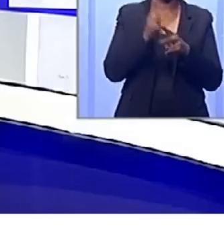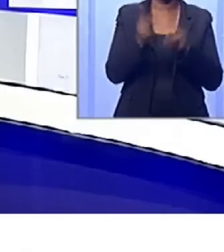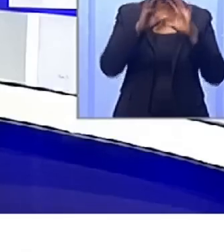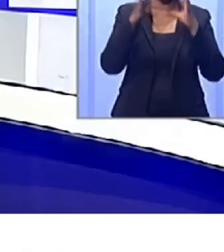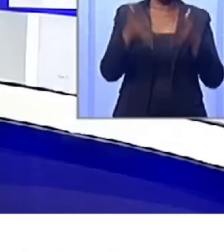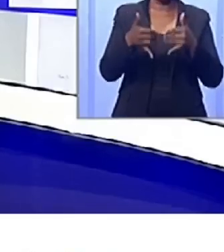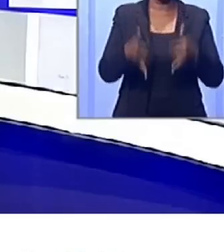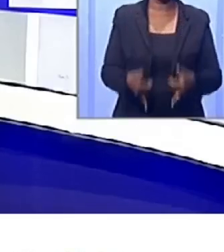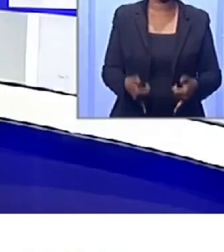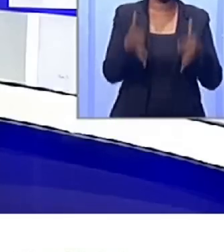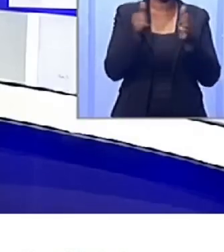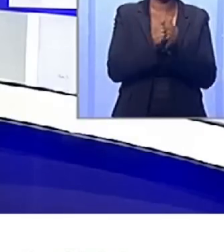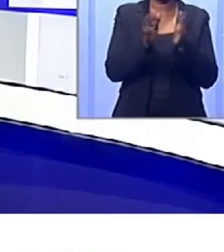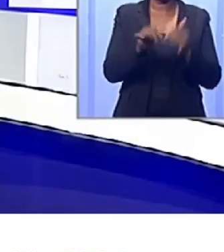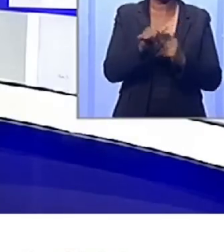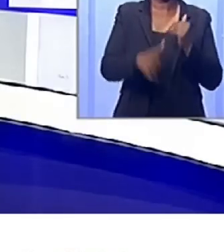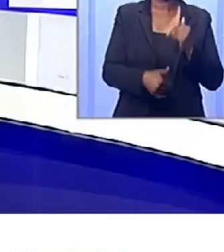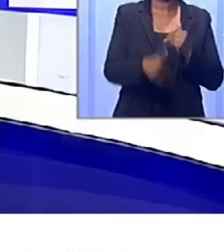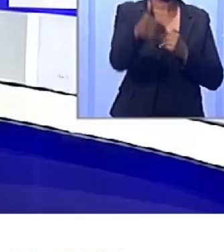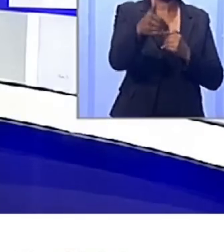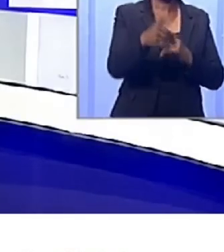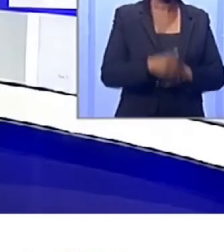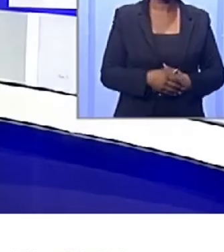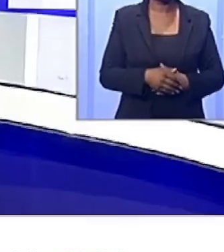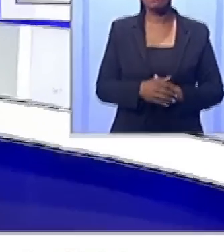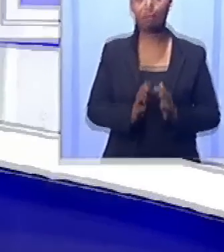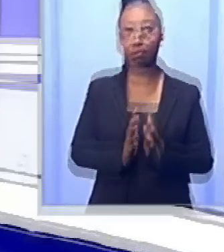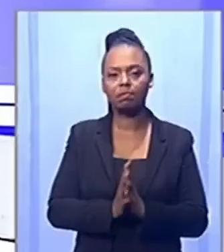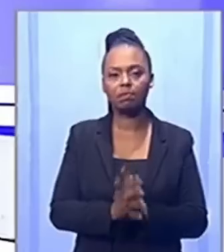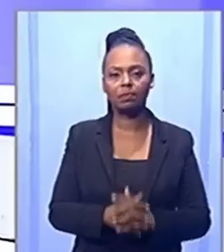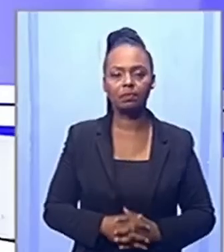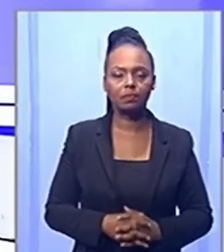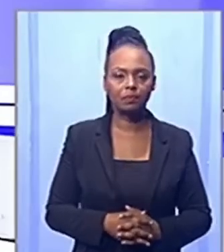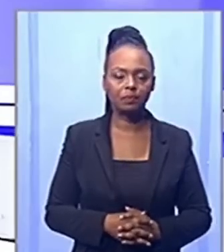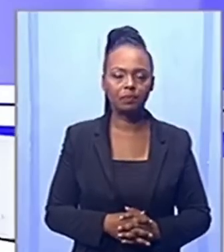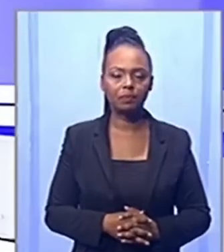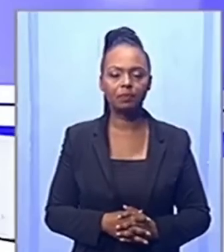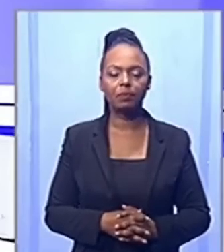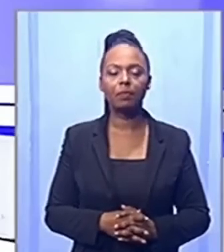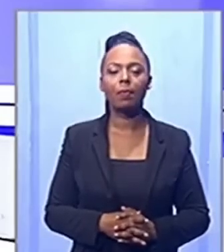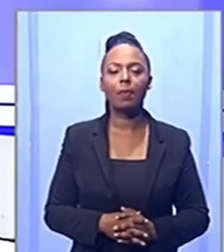wa lefatshe tse qalang kgweding e tlang ka ha e hlola matsatsi a 10.